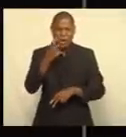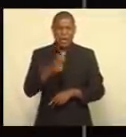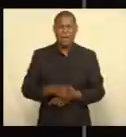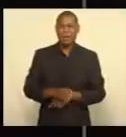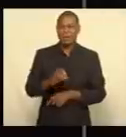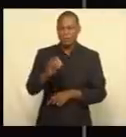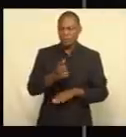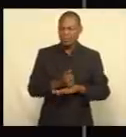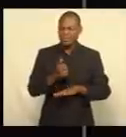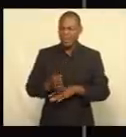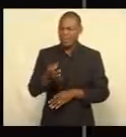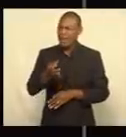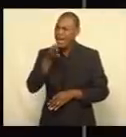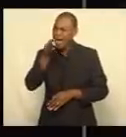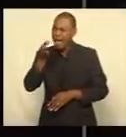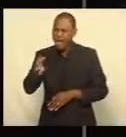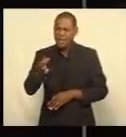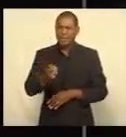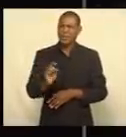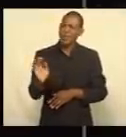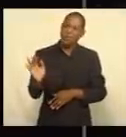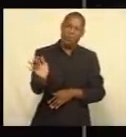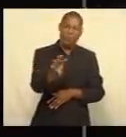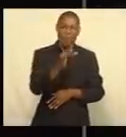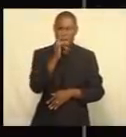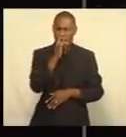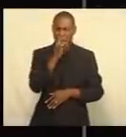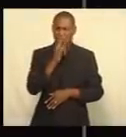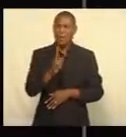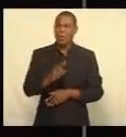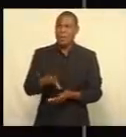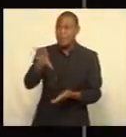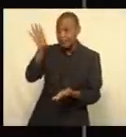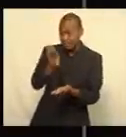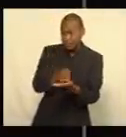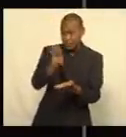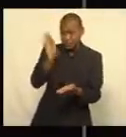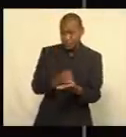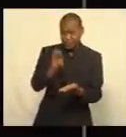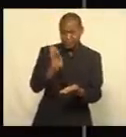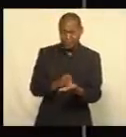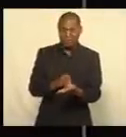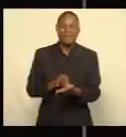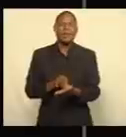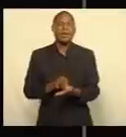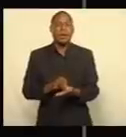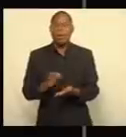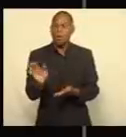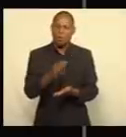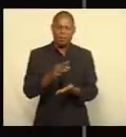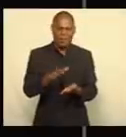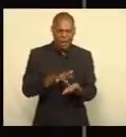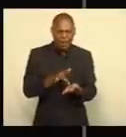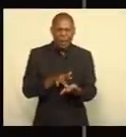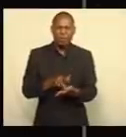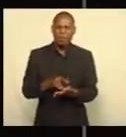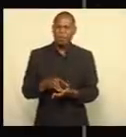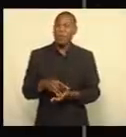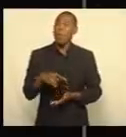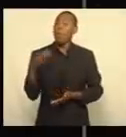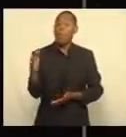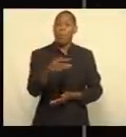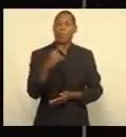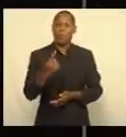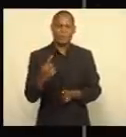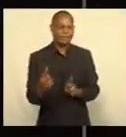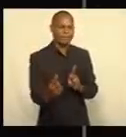Fijians to download and activate the app to ensure contact tracing options are available for anyone who may come into contact with